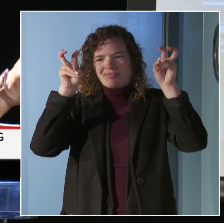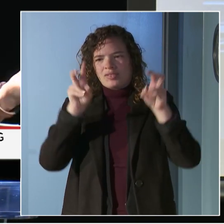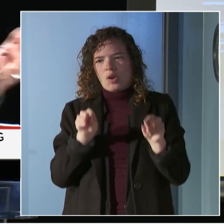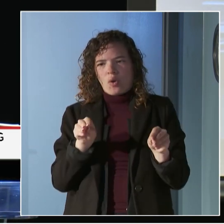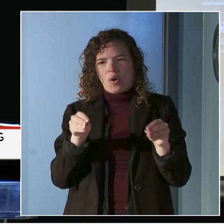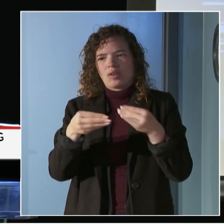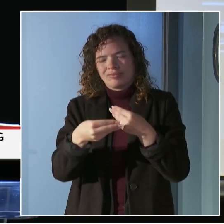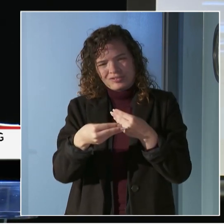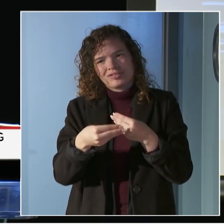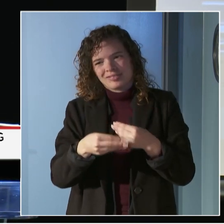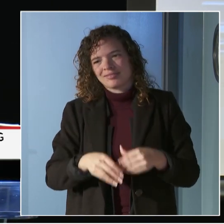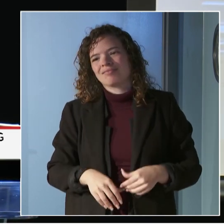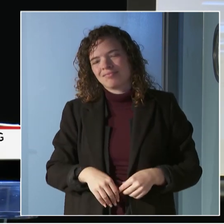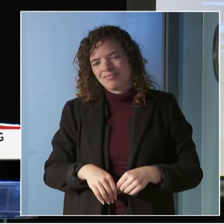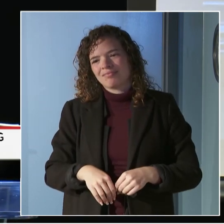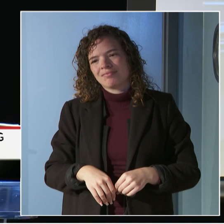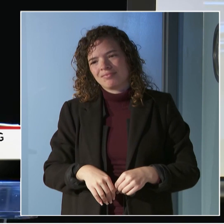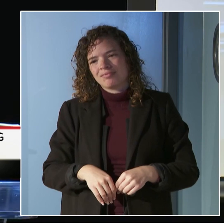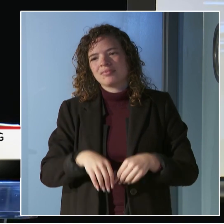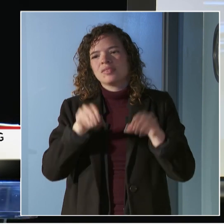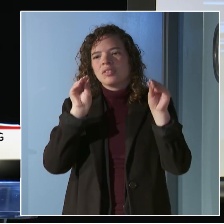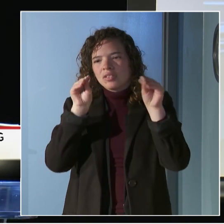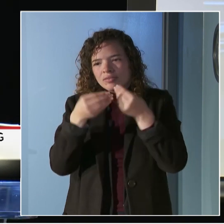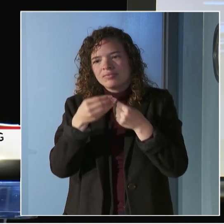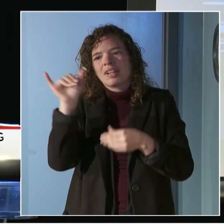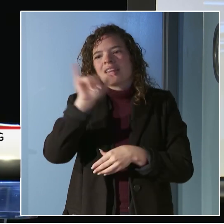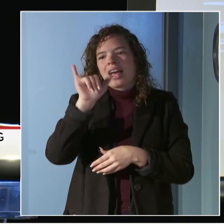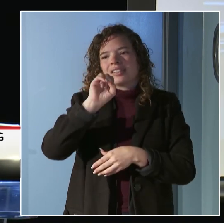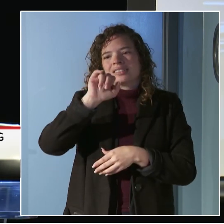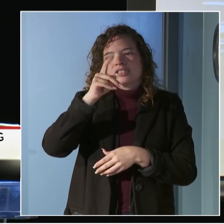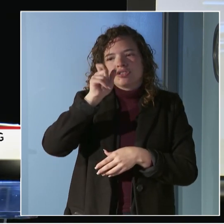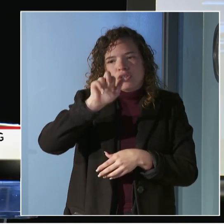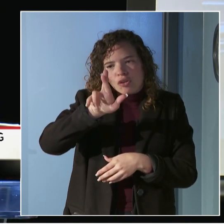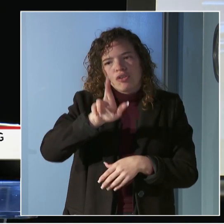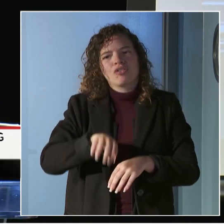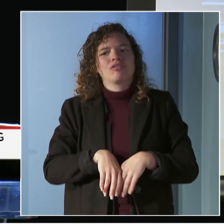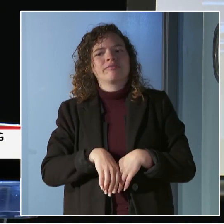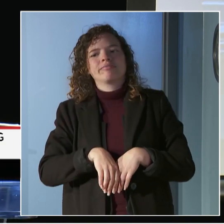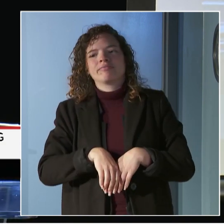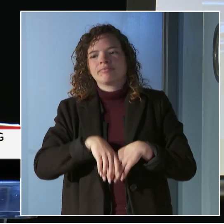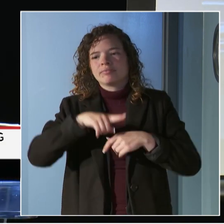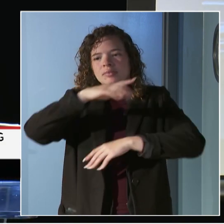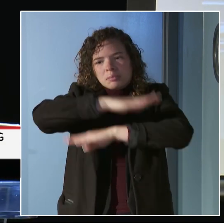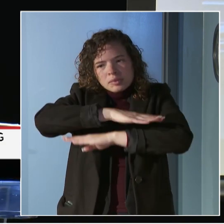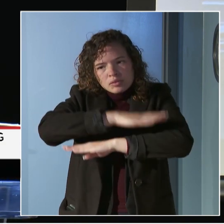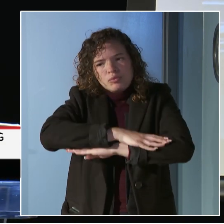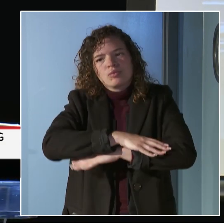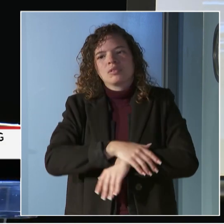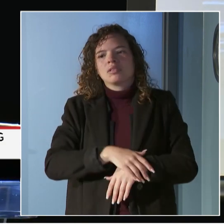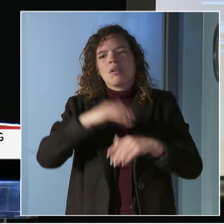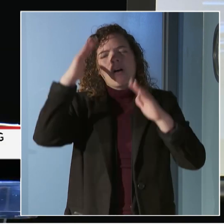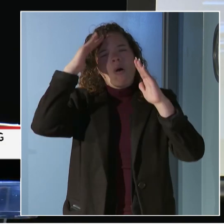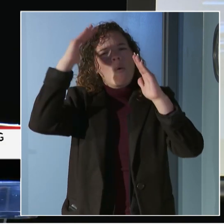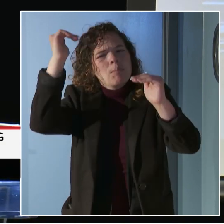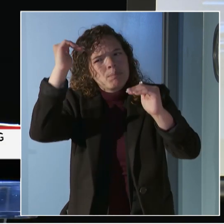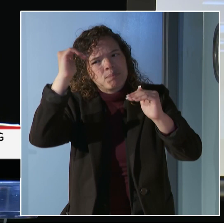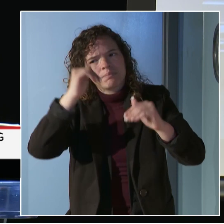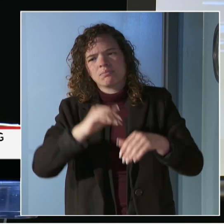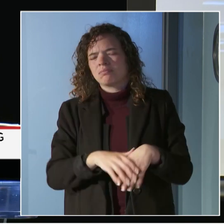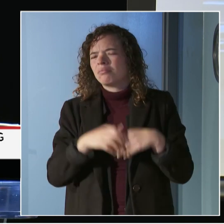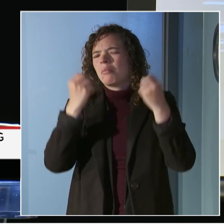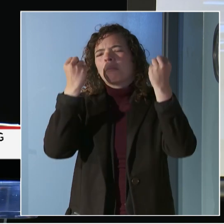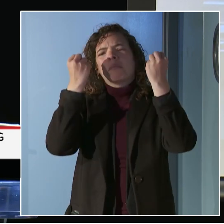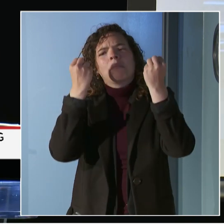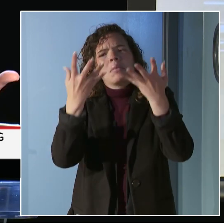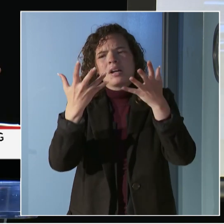like Sitar, like Platform of Hope, I know Judy's here, like so many wonderful organizations that are here. We are so